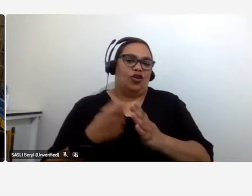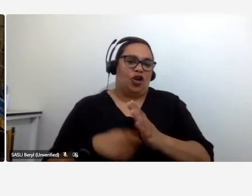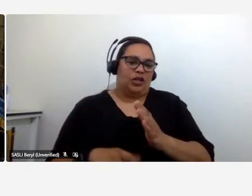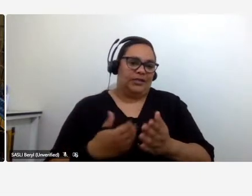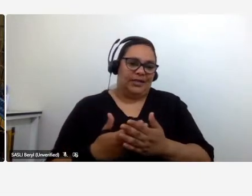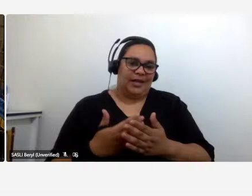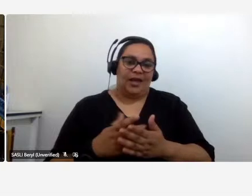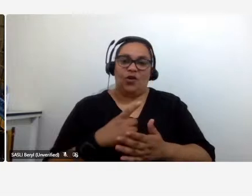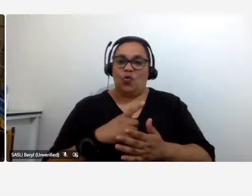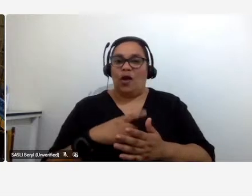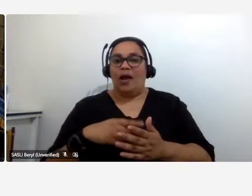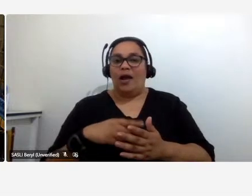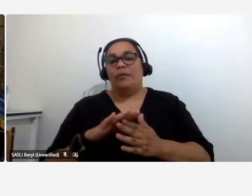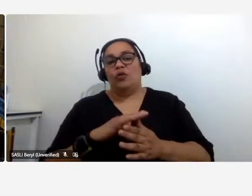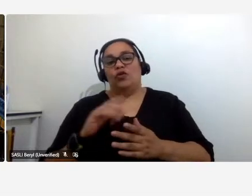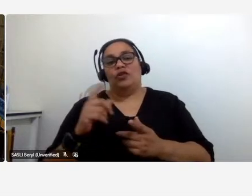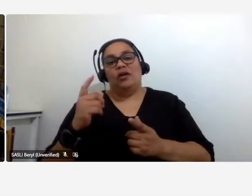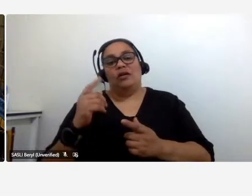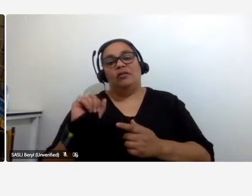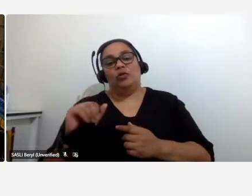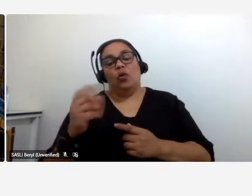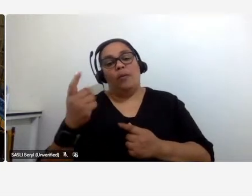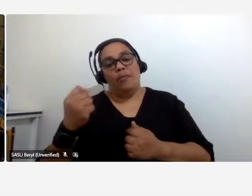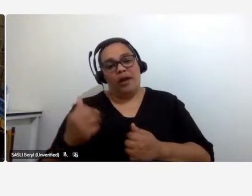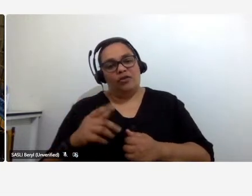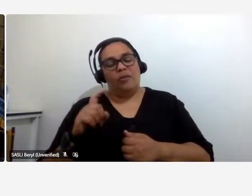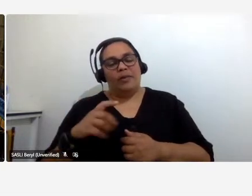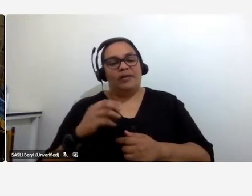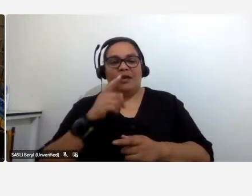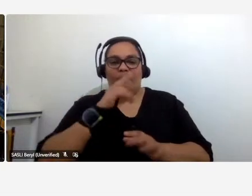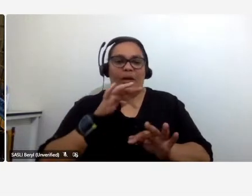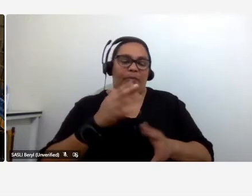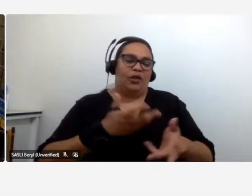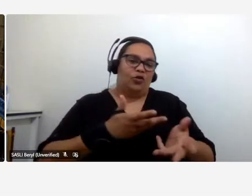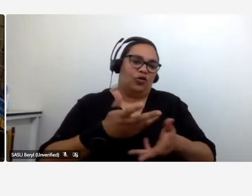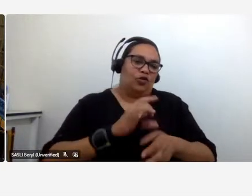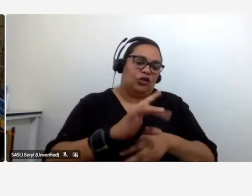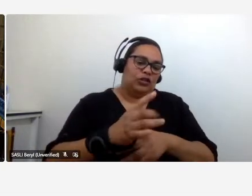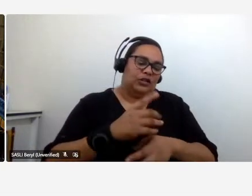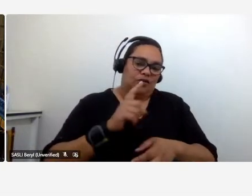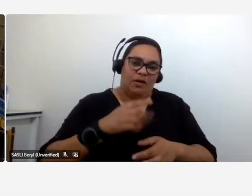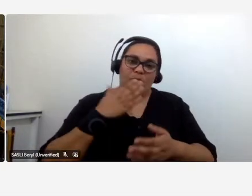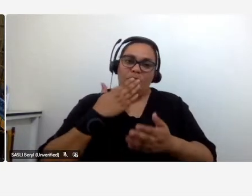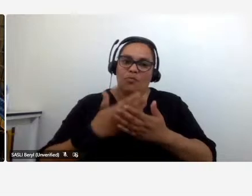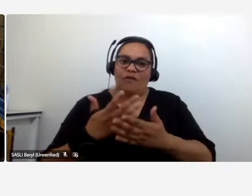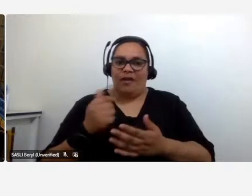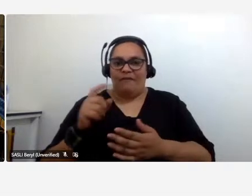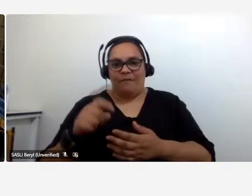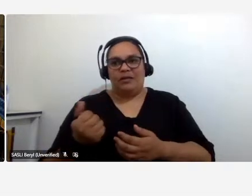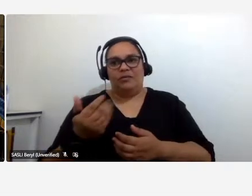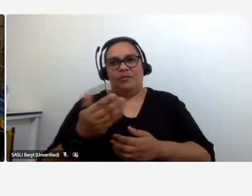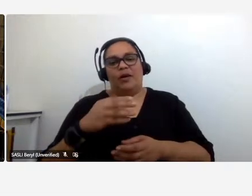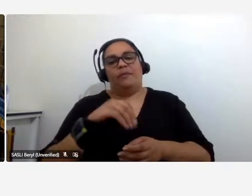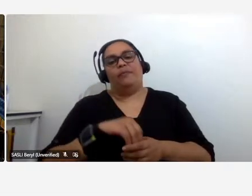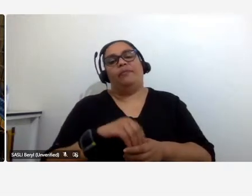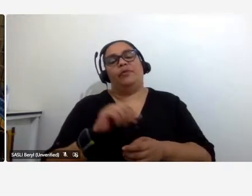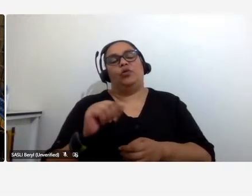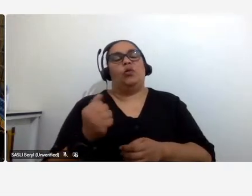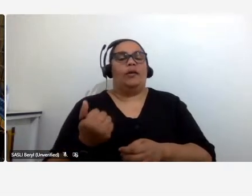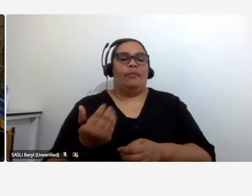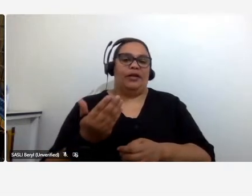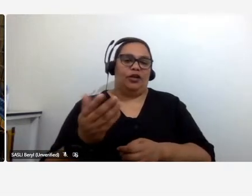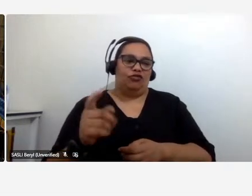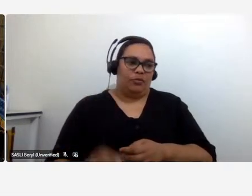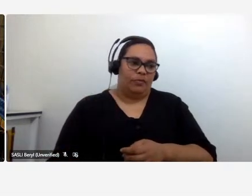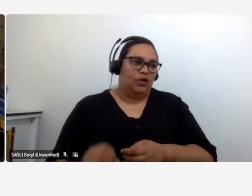because in terms of budget, there must be public consultation, and proof of public consultation must be submitted with the application.